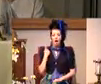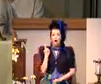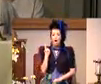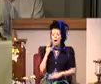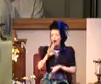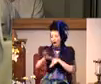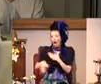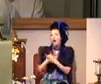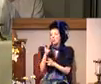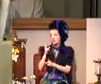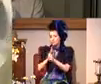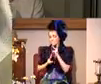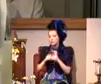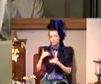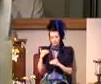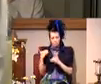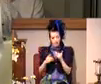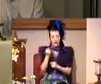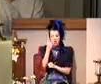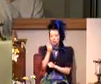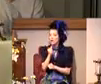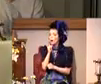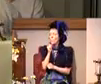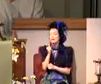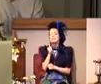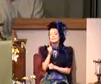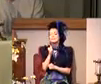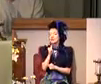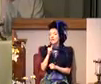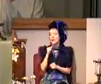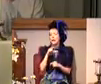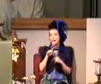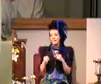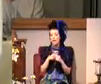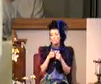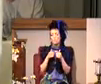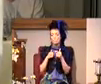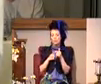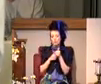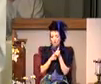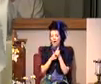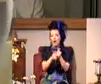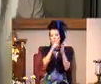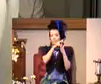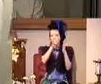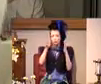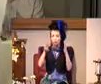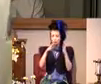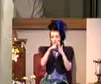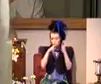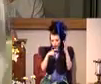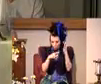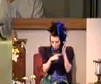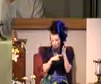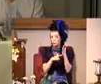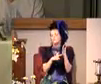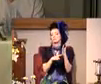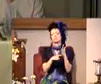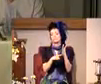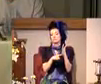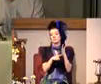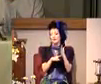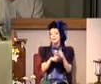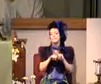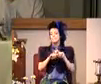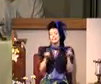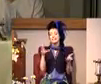understand. It wasn't about following a set of rules or a set of dogmas. It was about experiencing the Christ within each